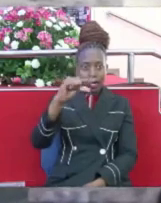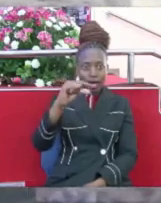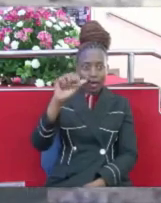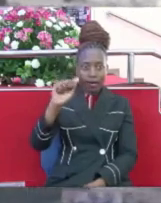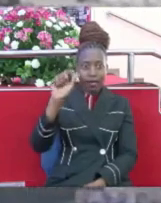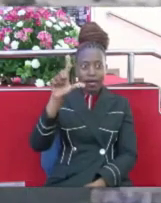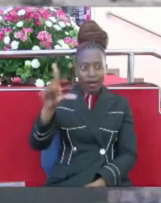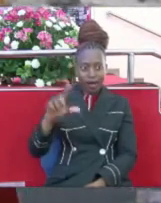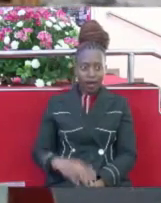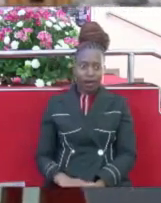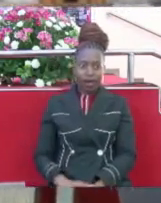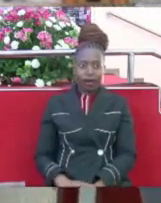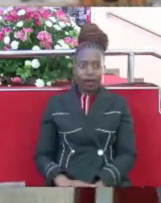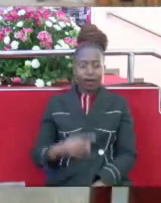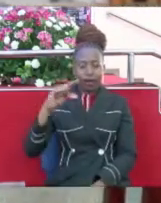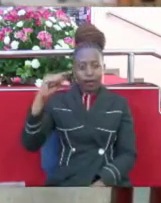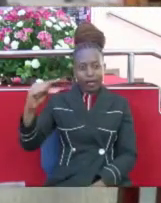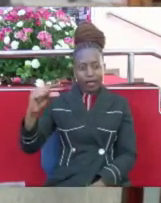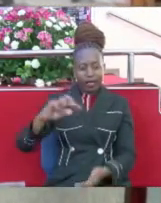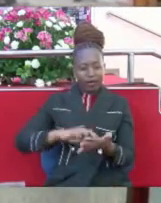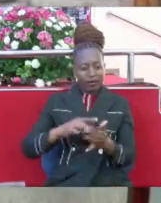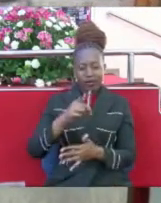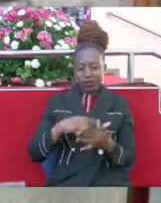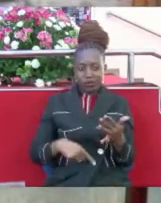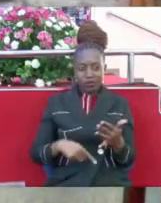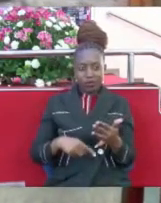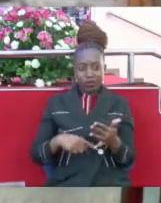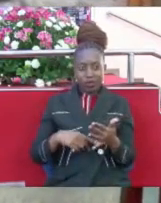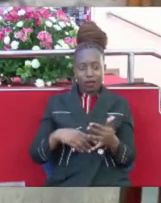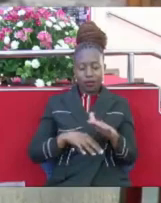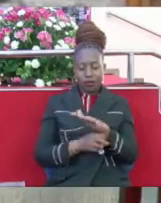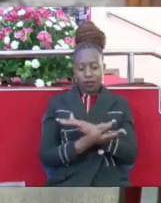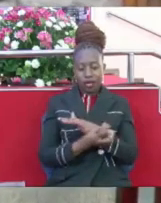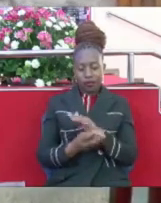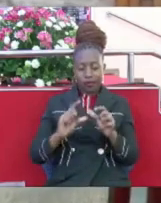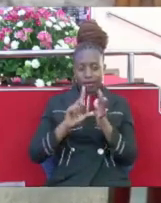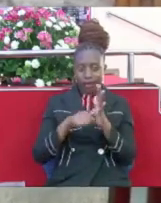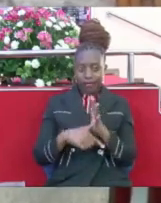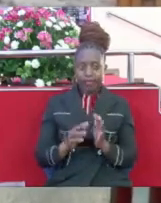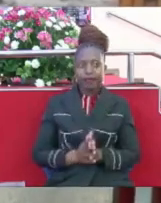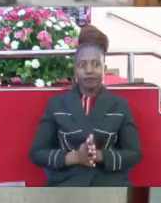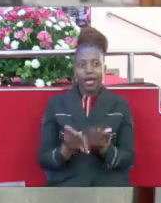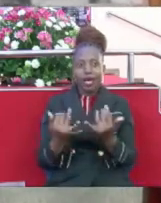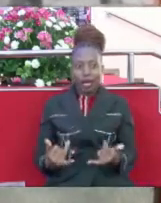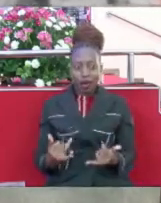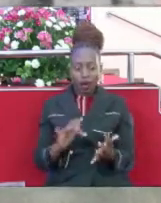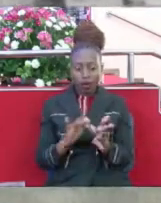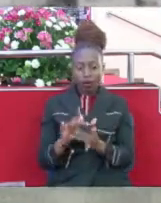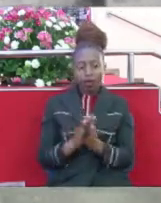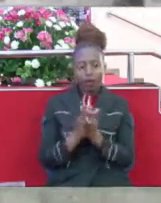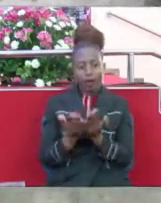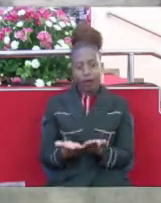while. Tutaelezewa Gilgal yamaanisha nini punde. Then the Bible says that when they got to Gilgal, Biblia inasema walipofika Gilgal, Elijah told